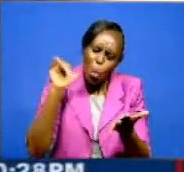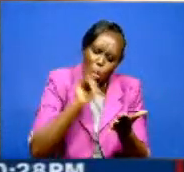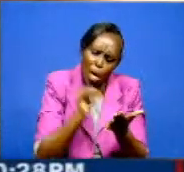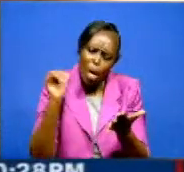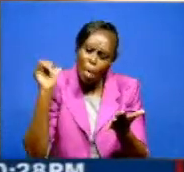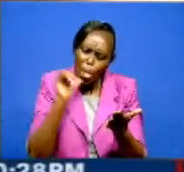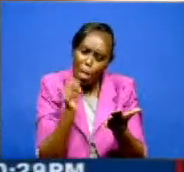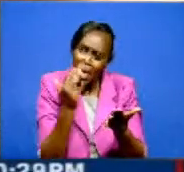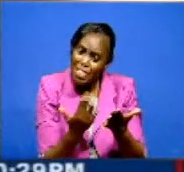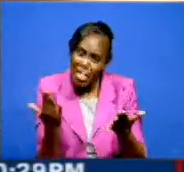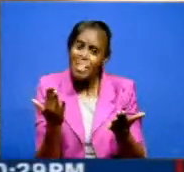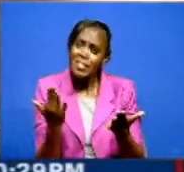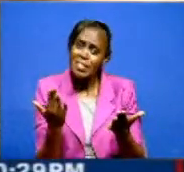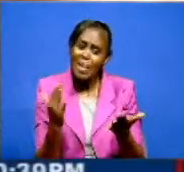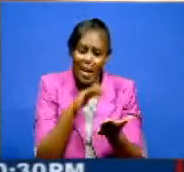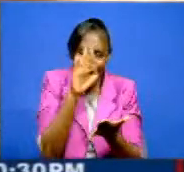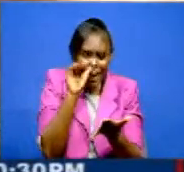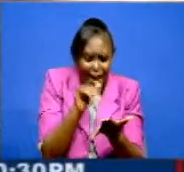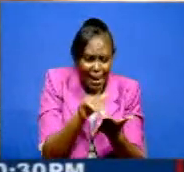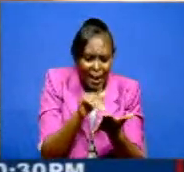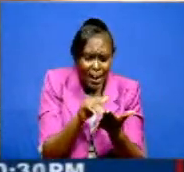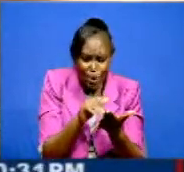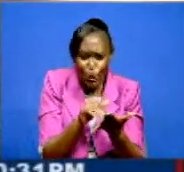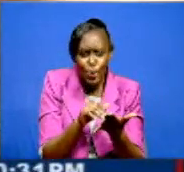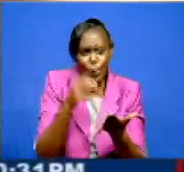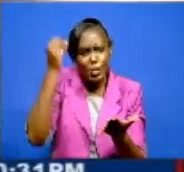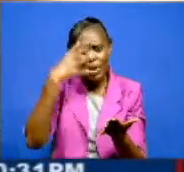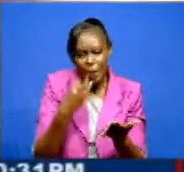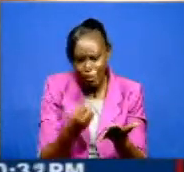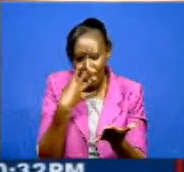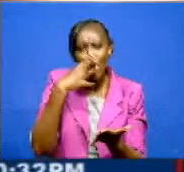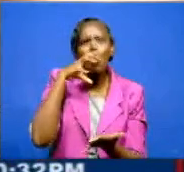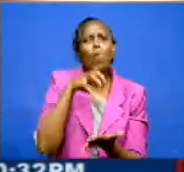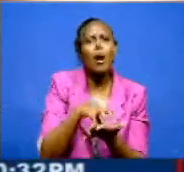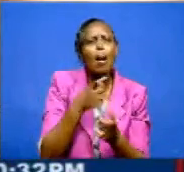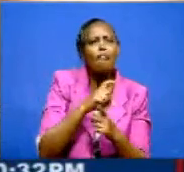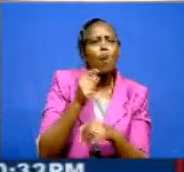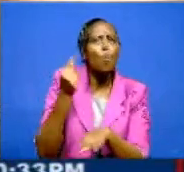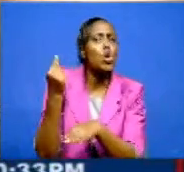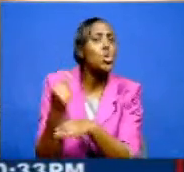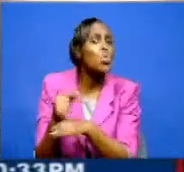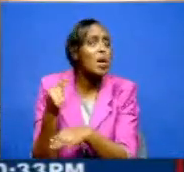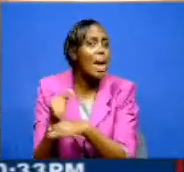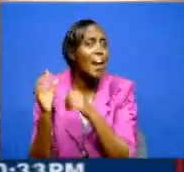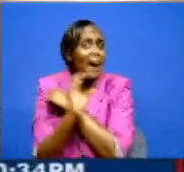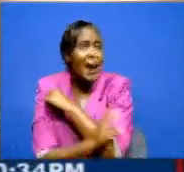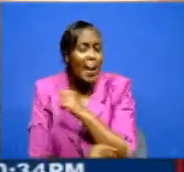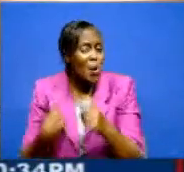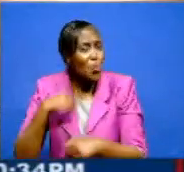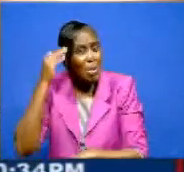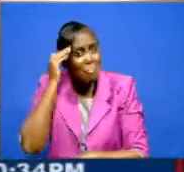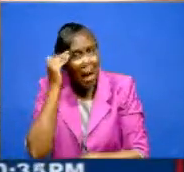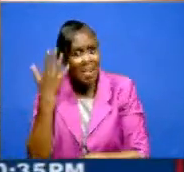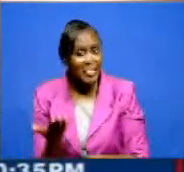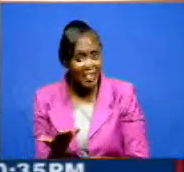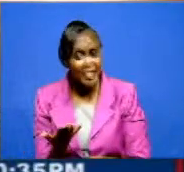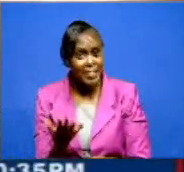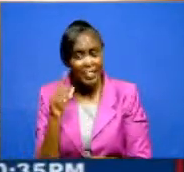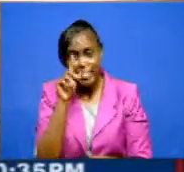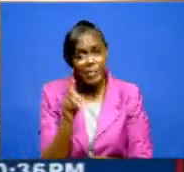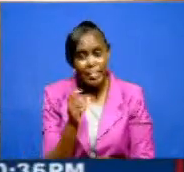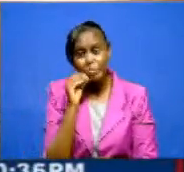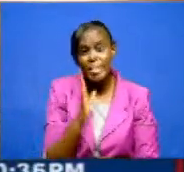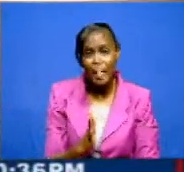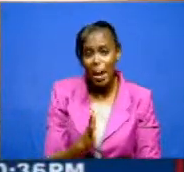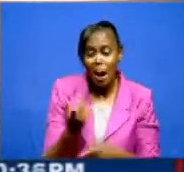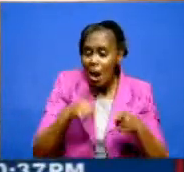ingredients which include that sunflower cake from Uganda. Are we crazy? Mr. Speaker,